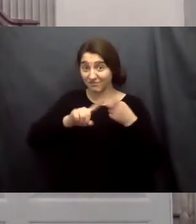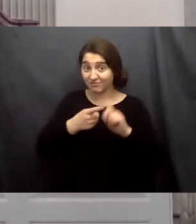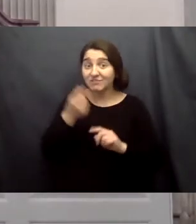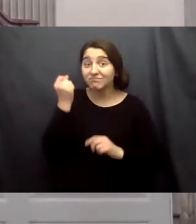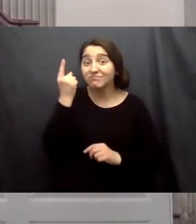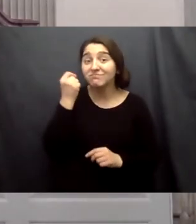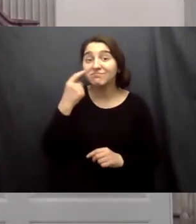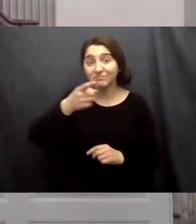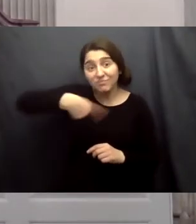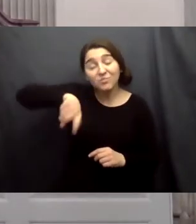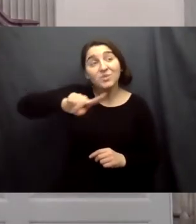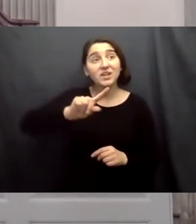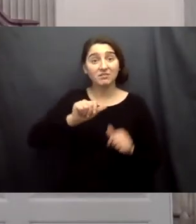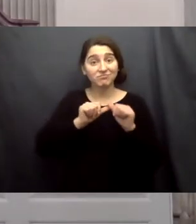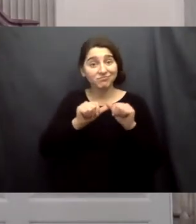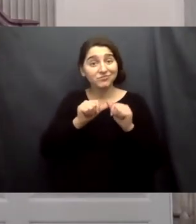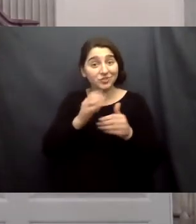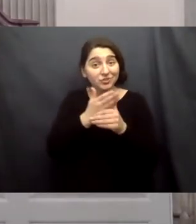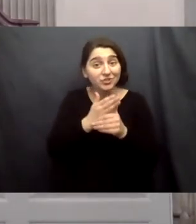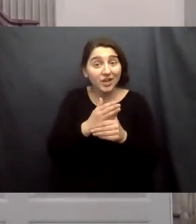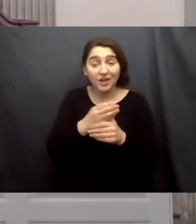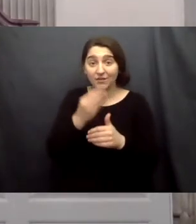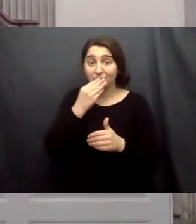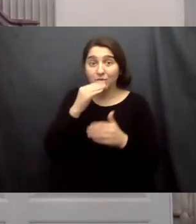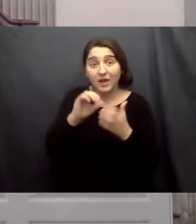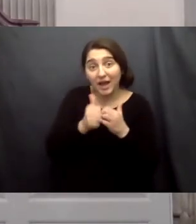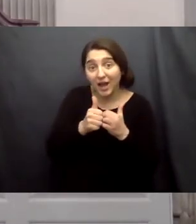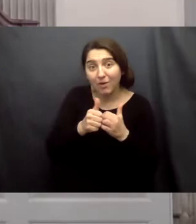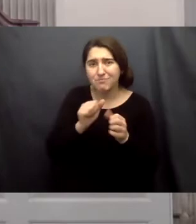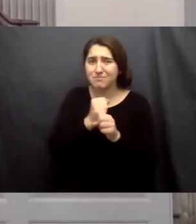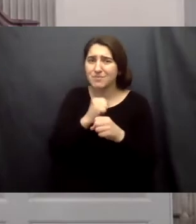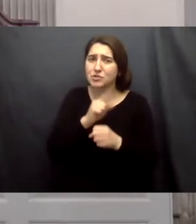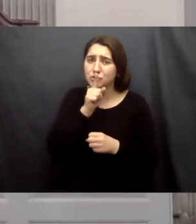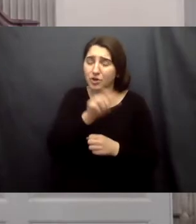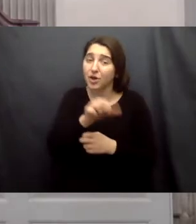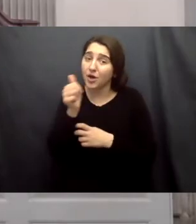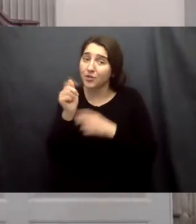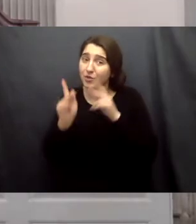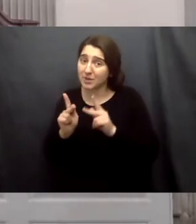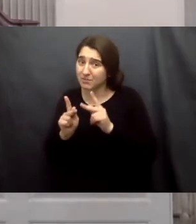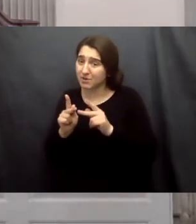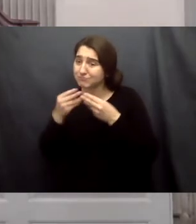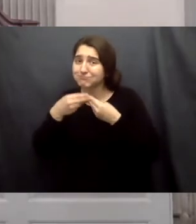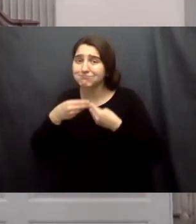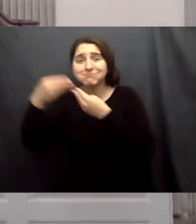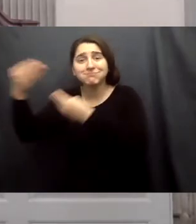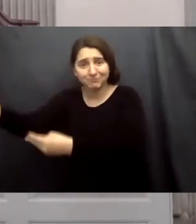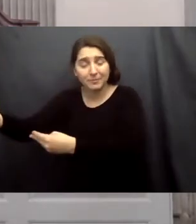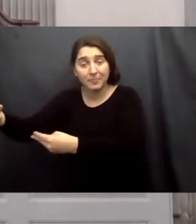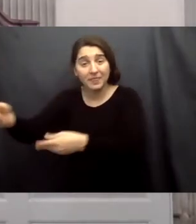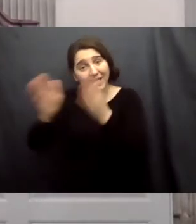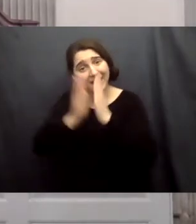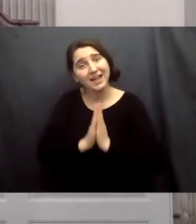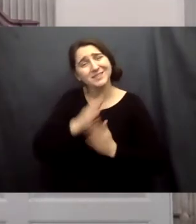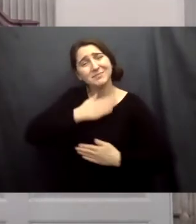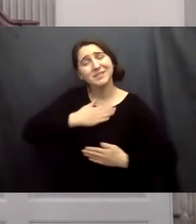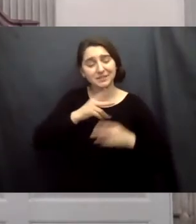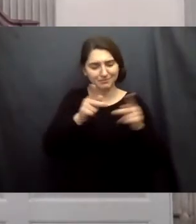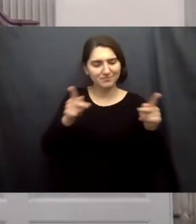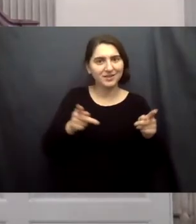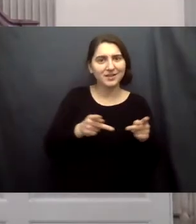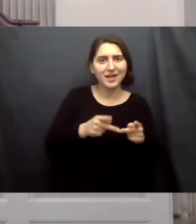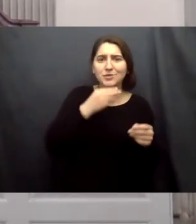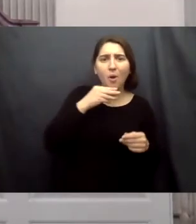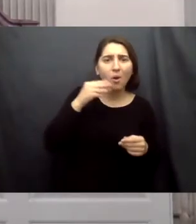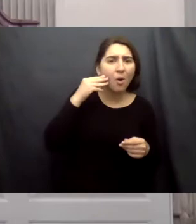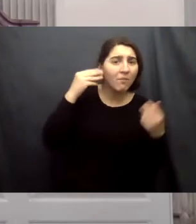Friends, we continue to share this meal by ensuring that others are fed. We ask that as you